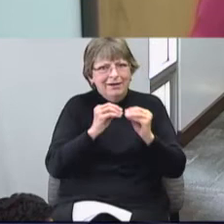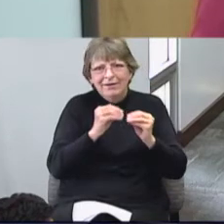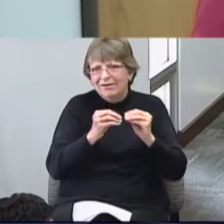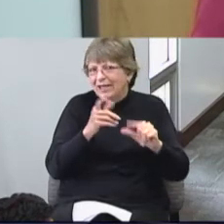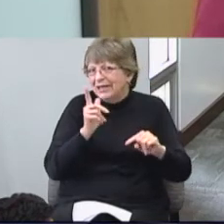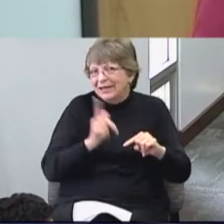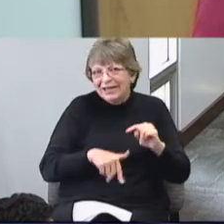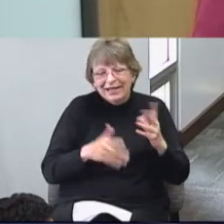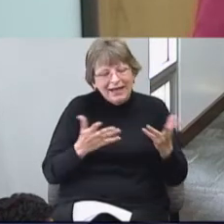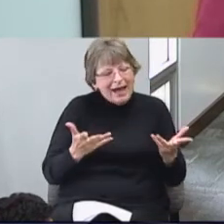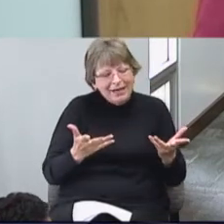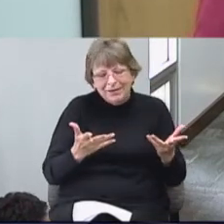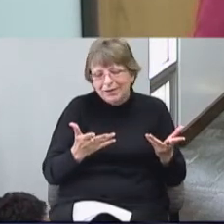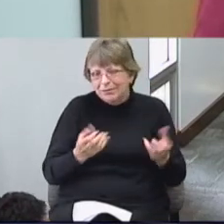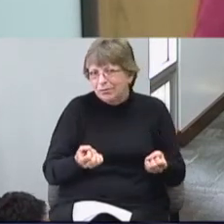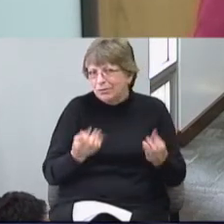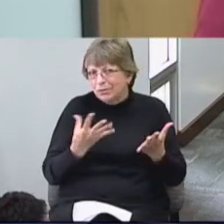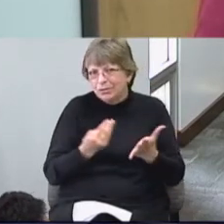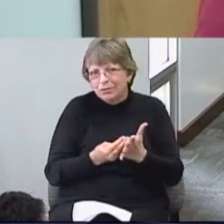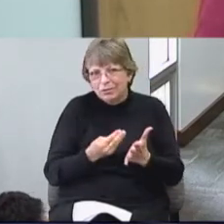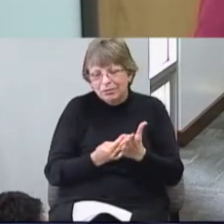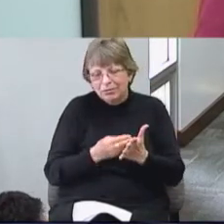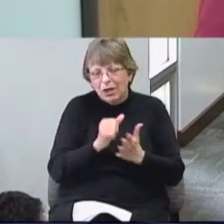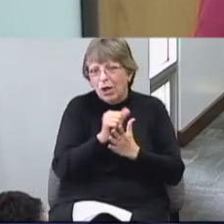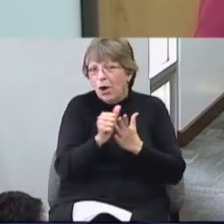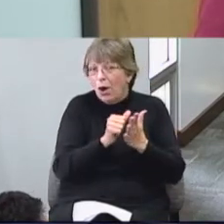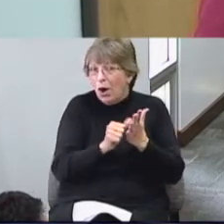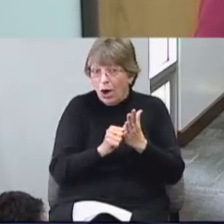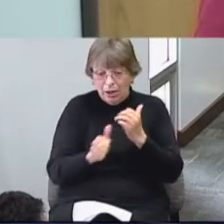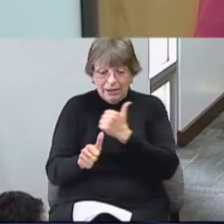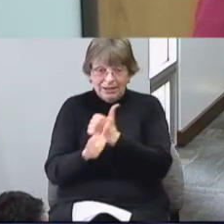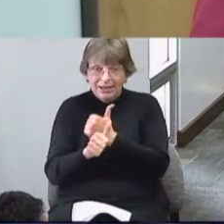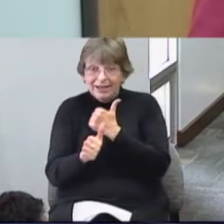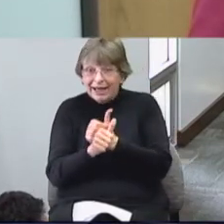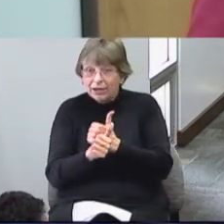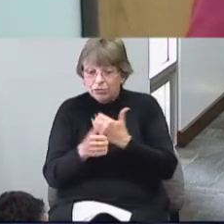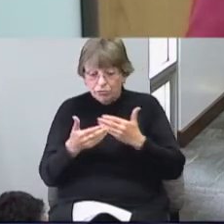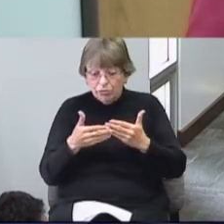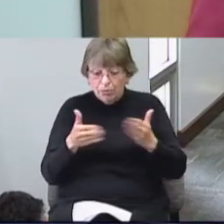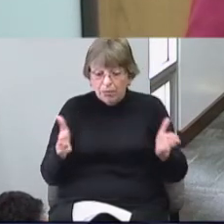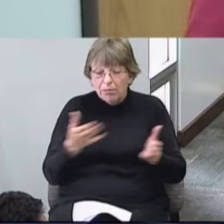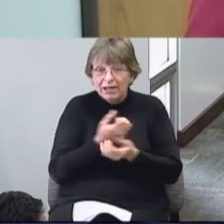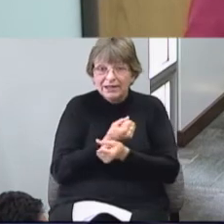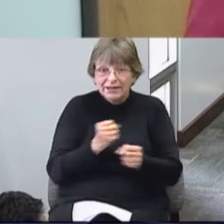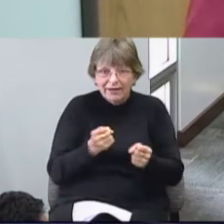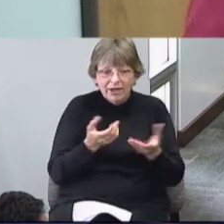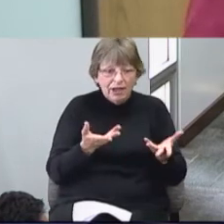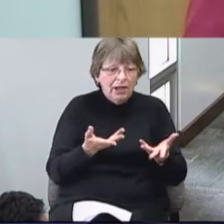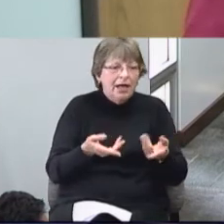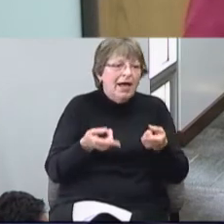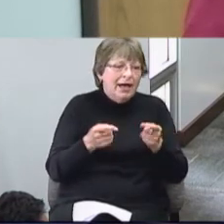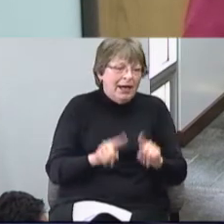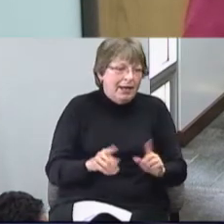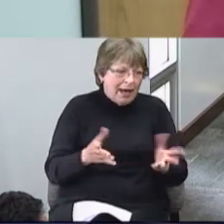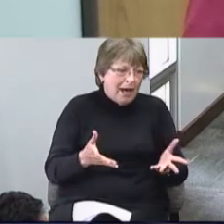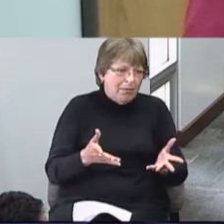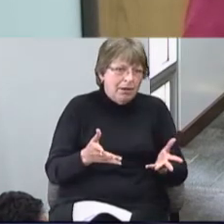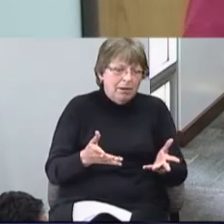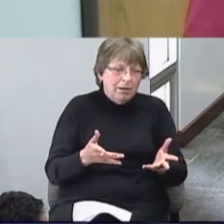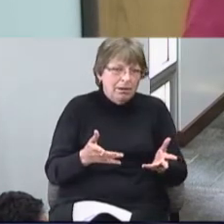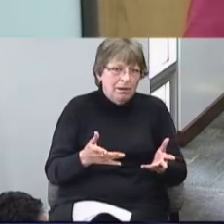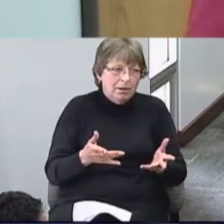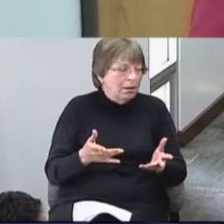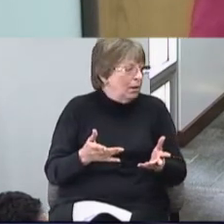impractical or infeasible, artwork endangers public safety, and in the case of site-specific artwork,